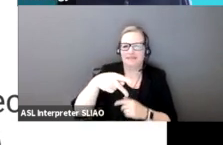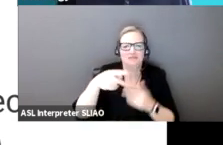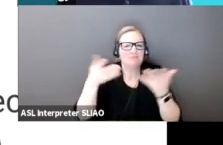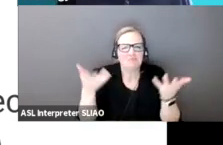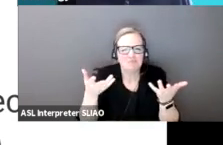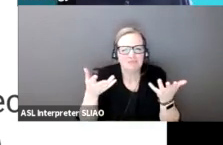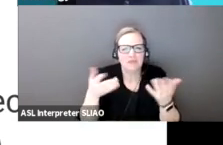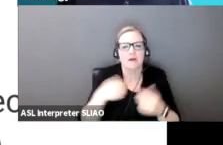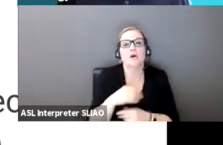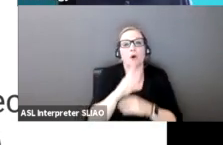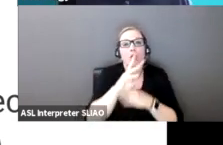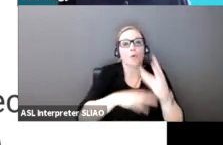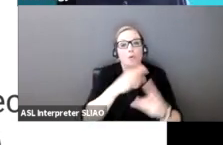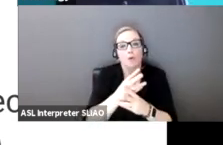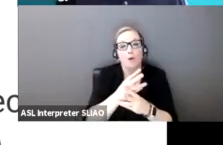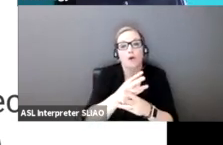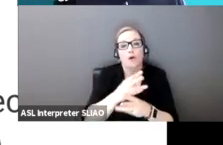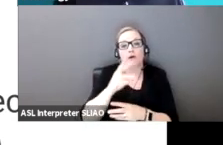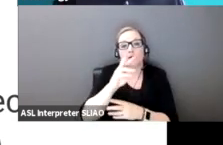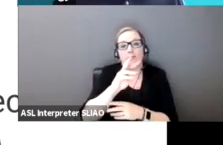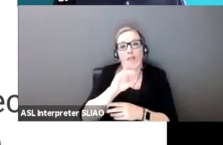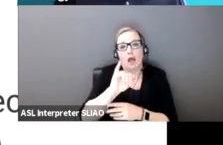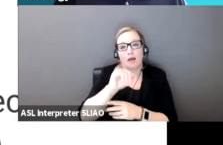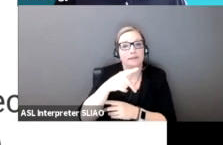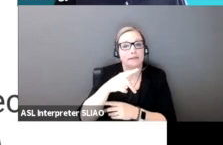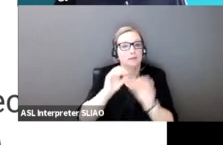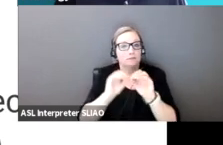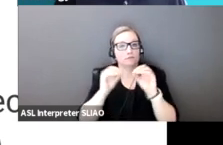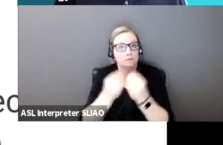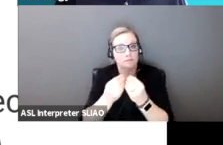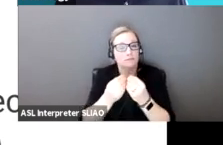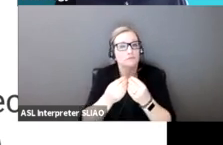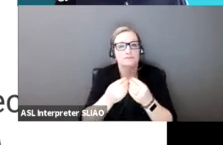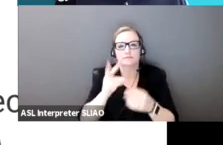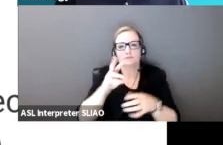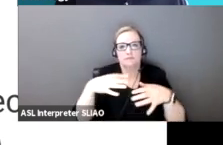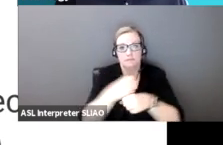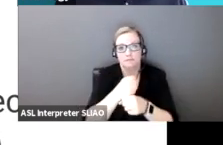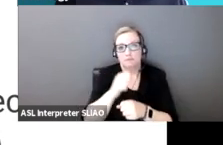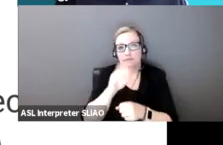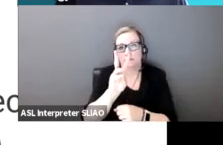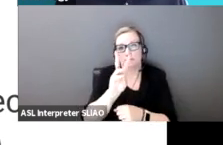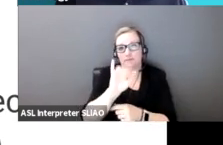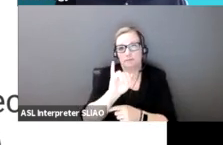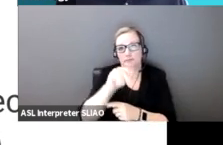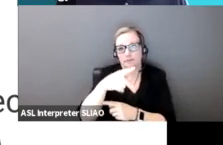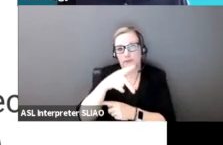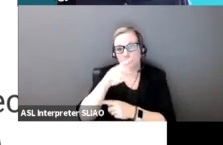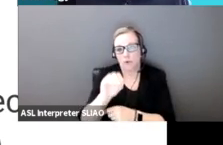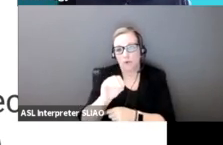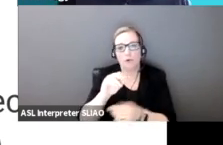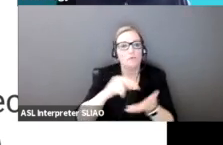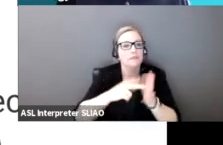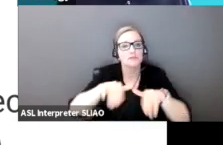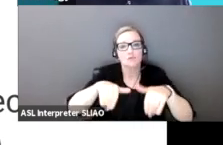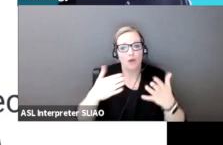WIPO, says that it's the property right to protect intangible creations of human